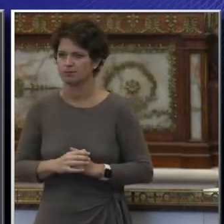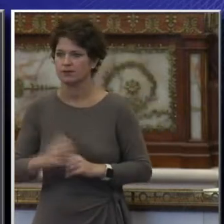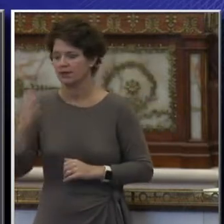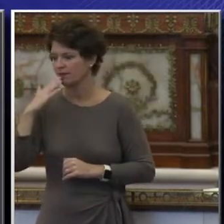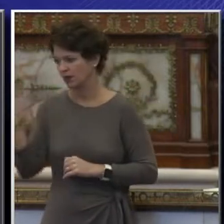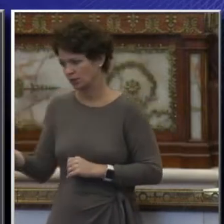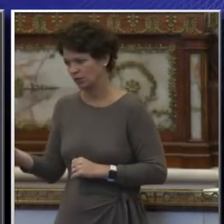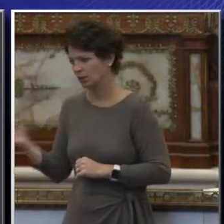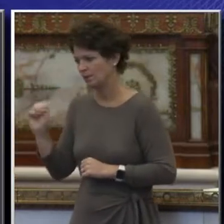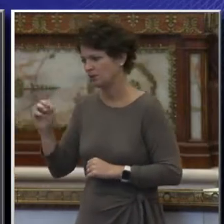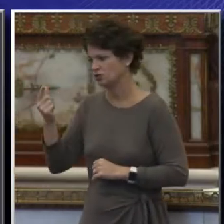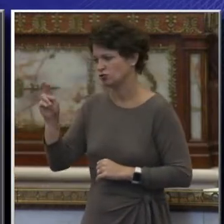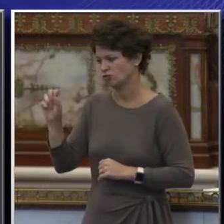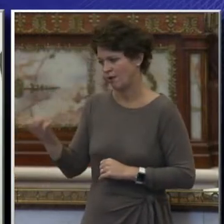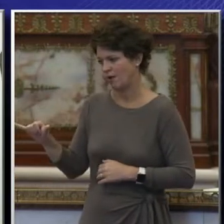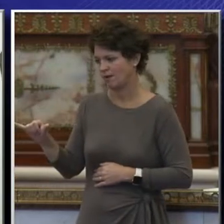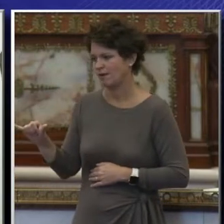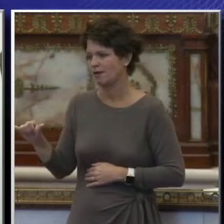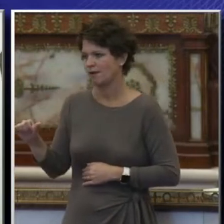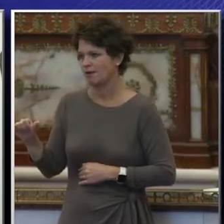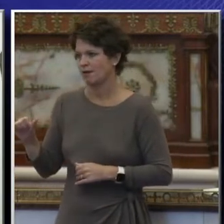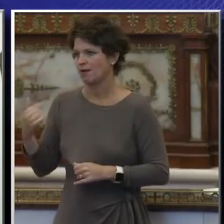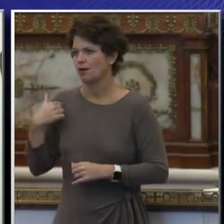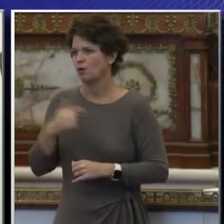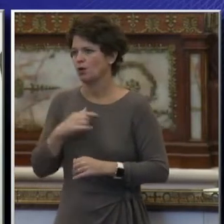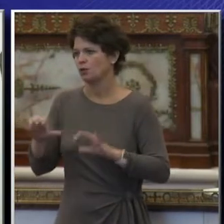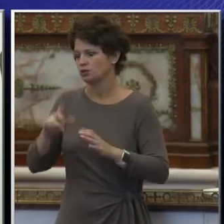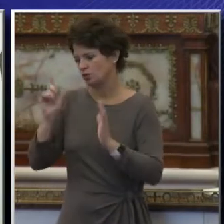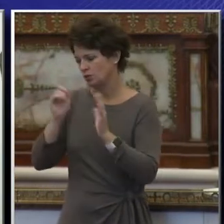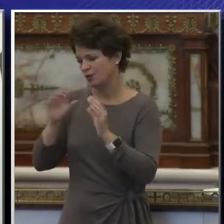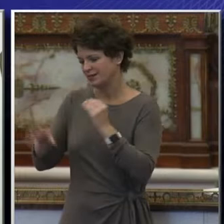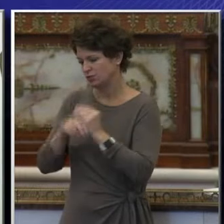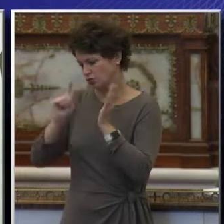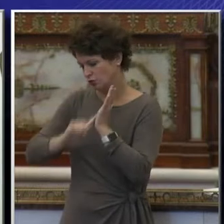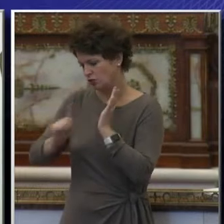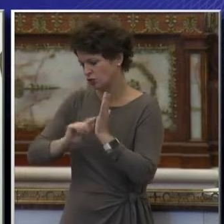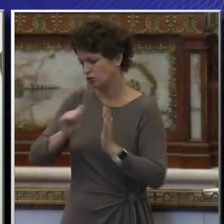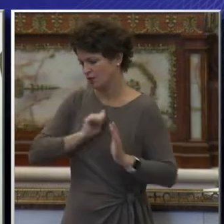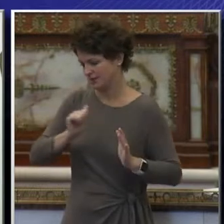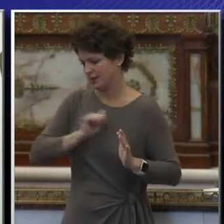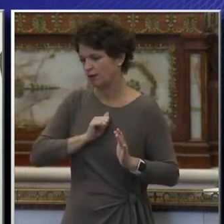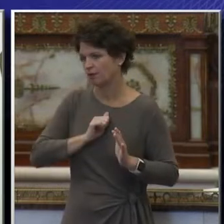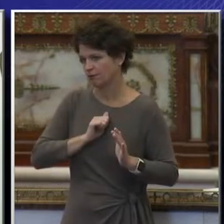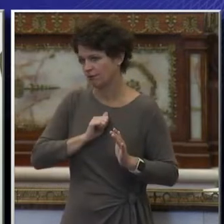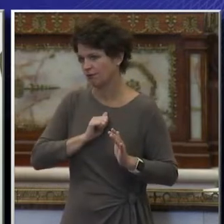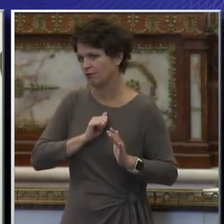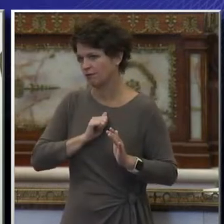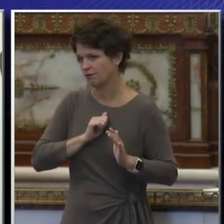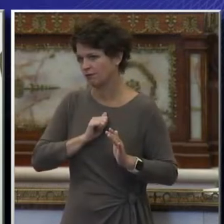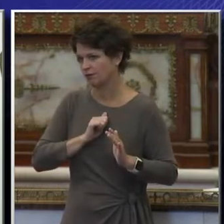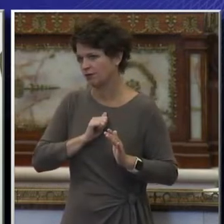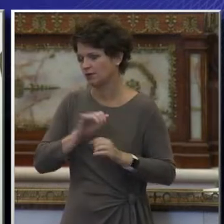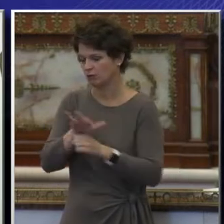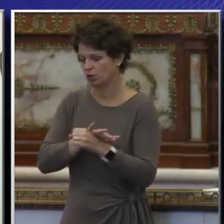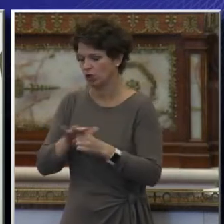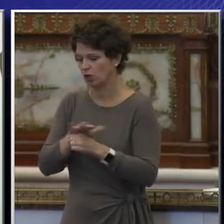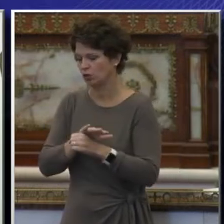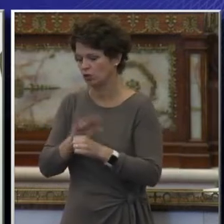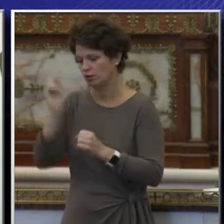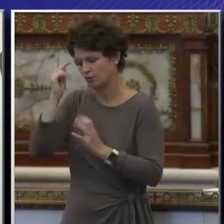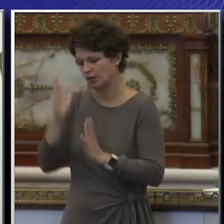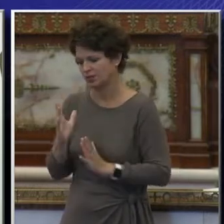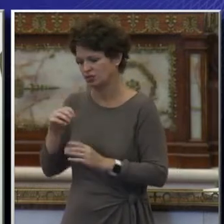Thank you, Mr. Gray, and if need be, we'll do some additional research through some of our local elected officials